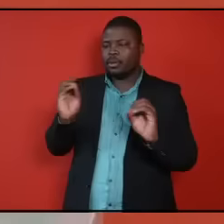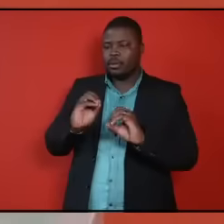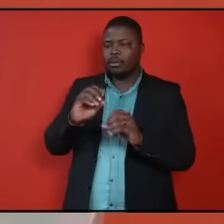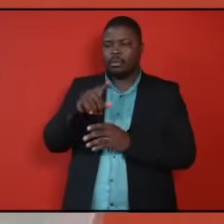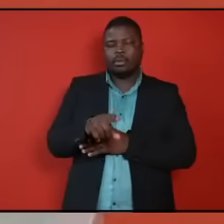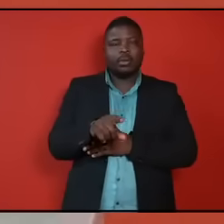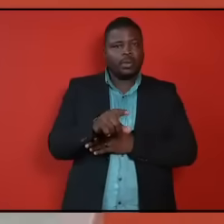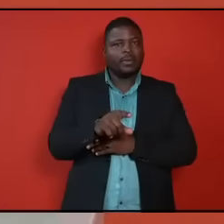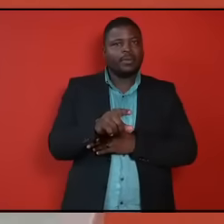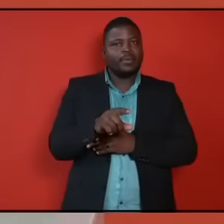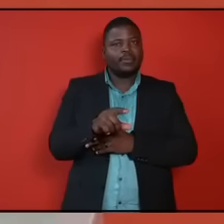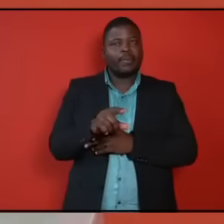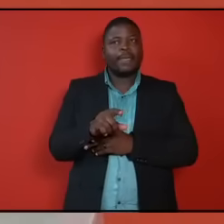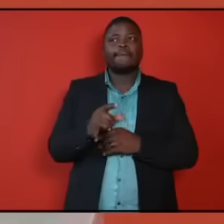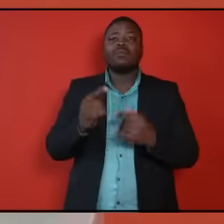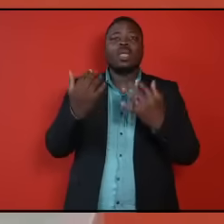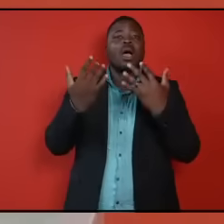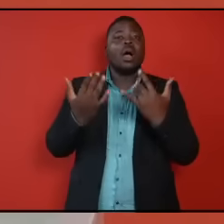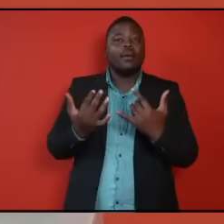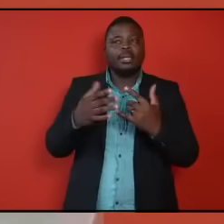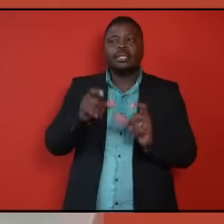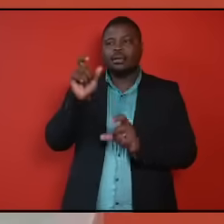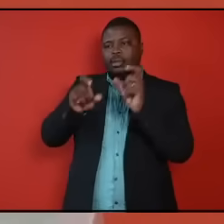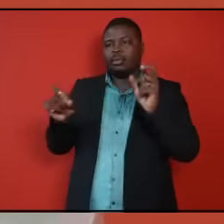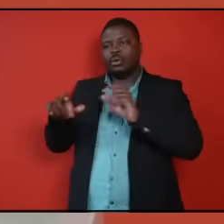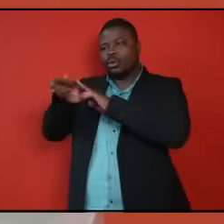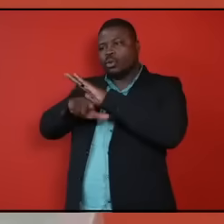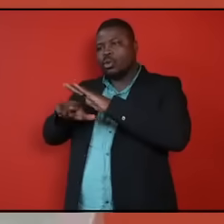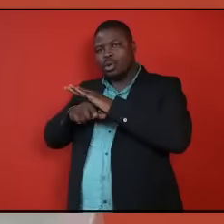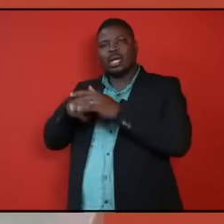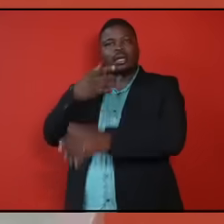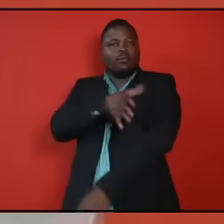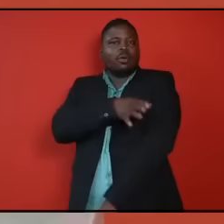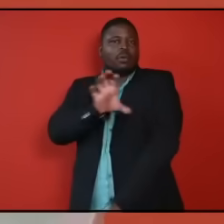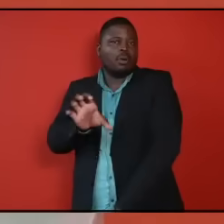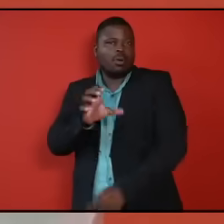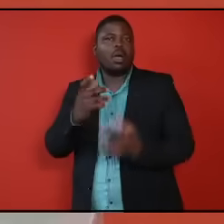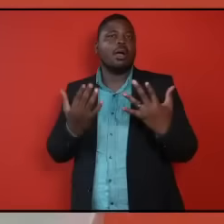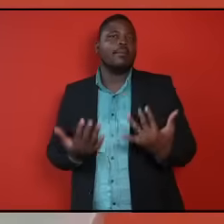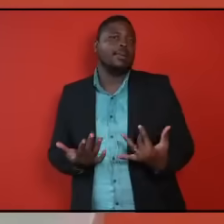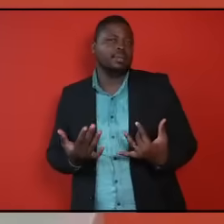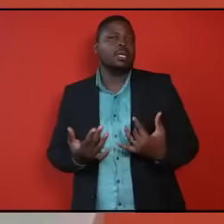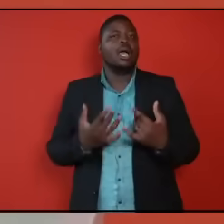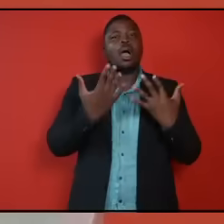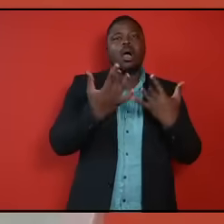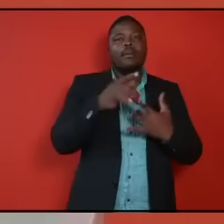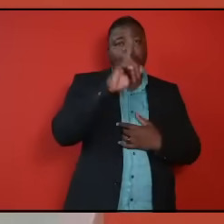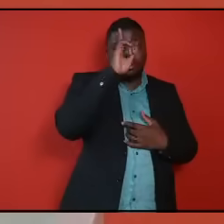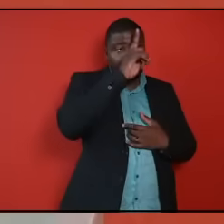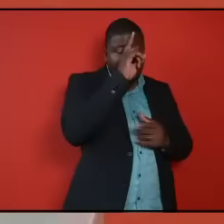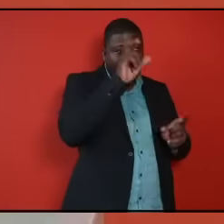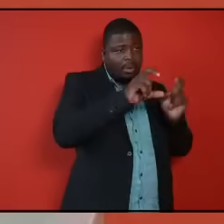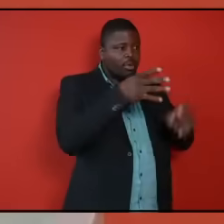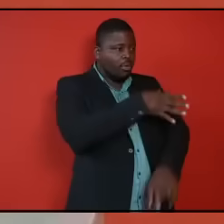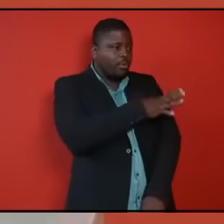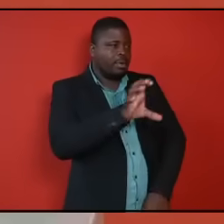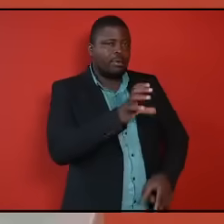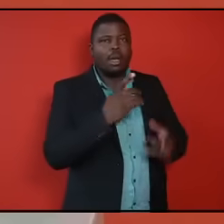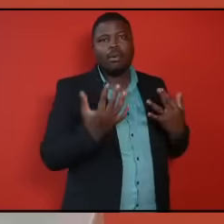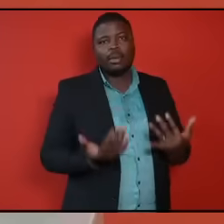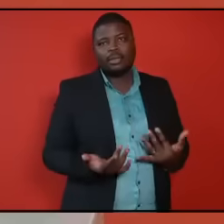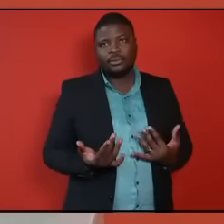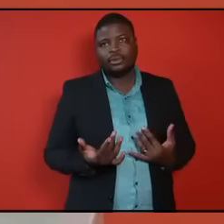the locals have you empowered in this? How many blacks have you empowered in this? Where's your procurement officer